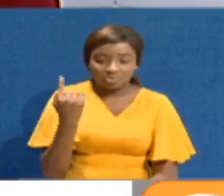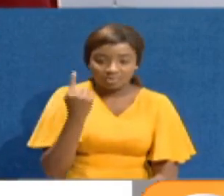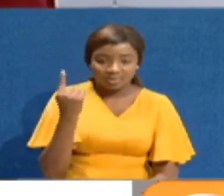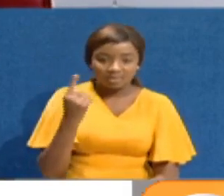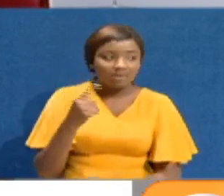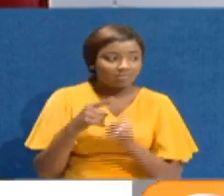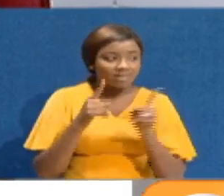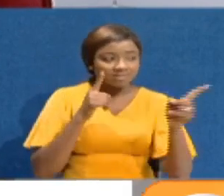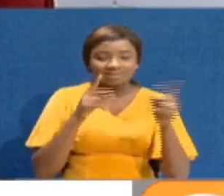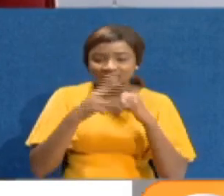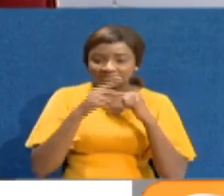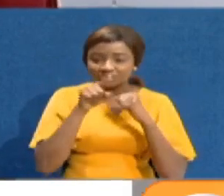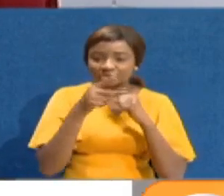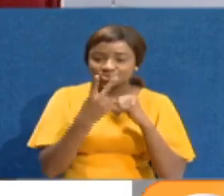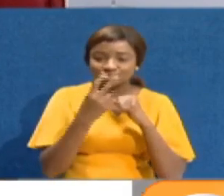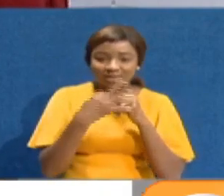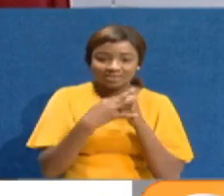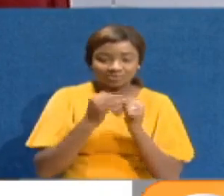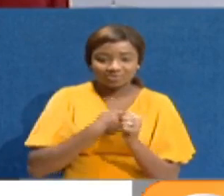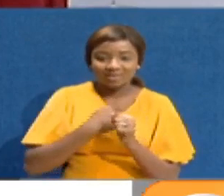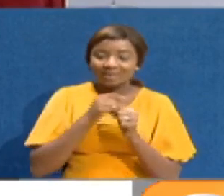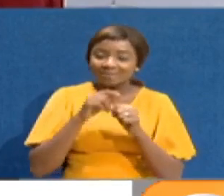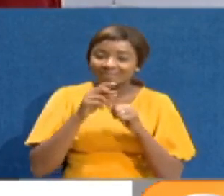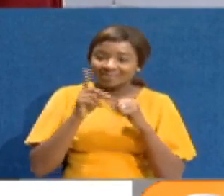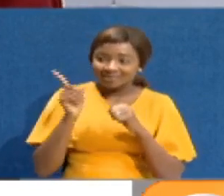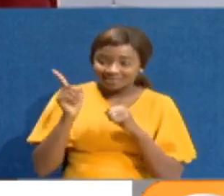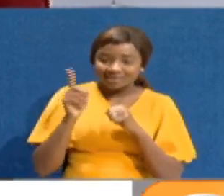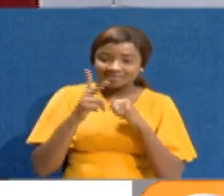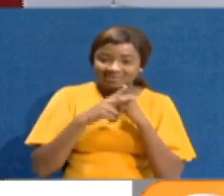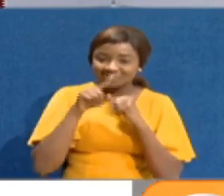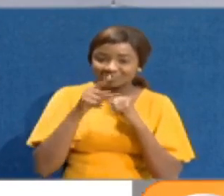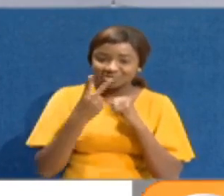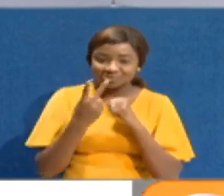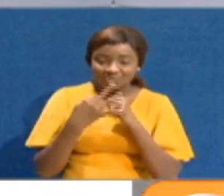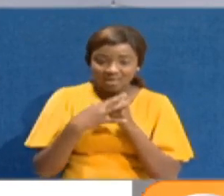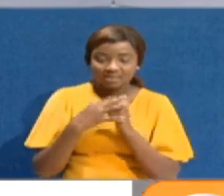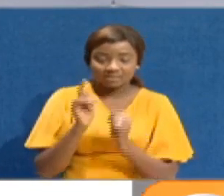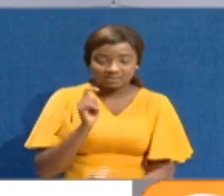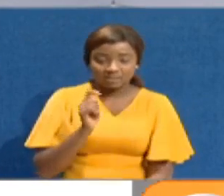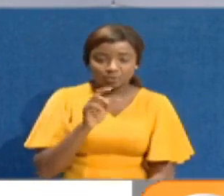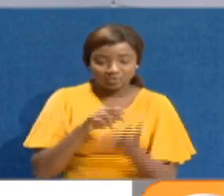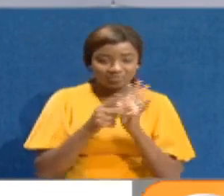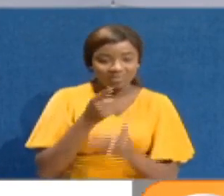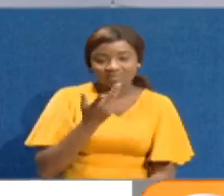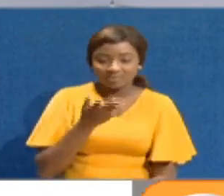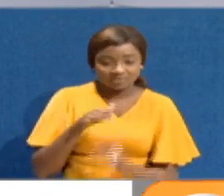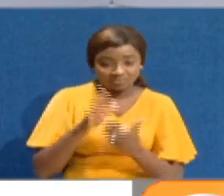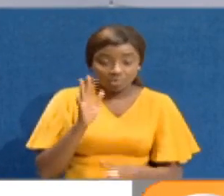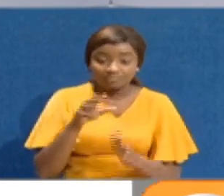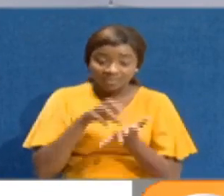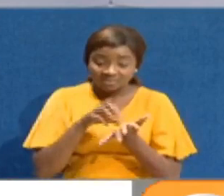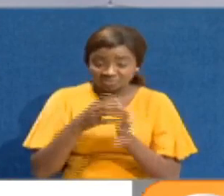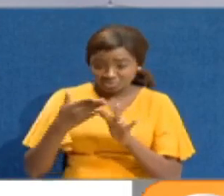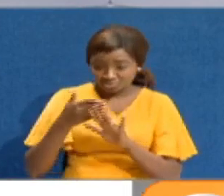loan? As we've shown you, this is where we are. But also, things were not good before COVID-19, but